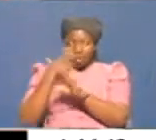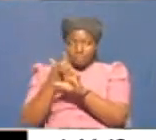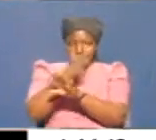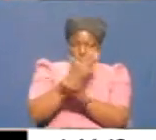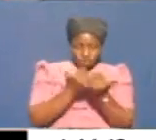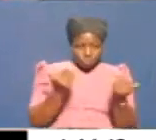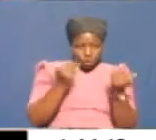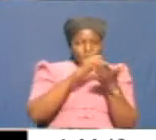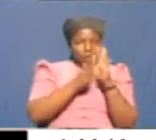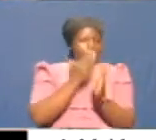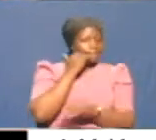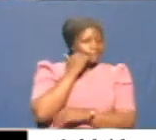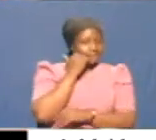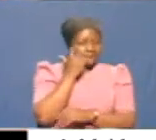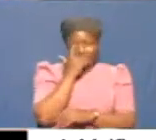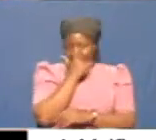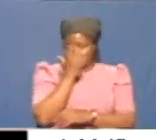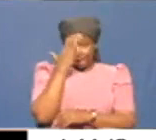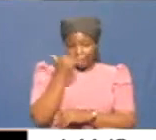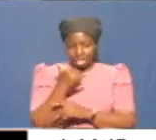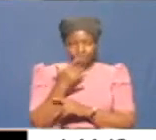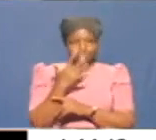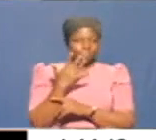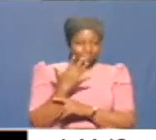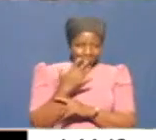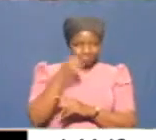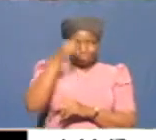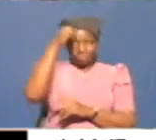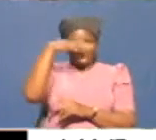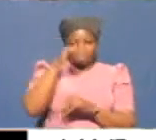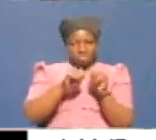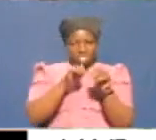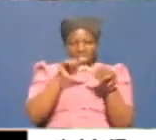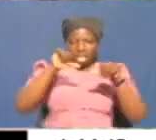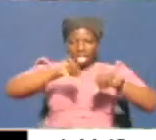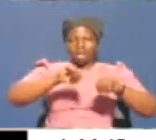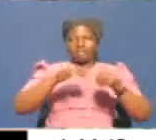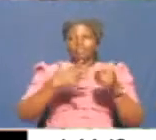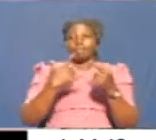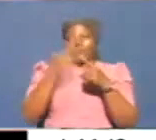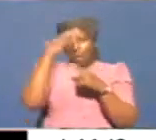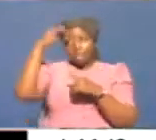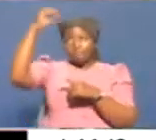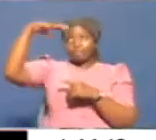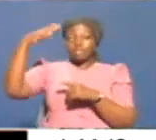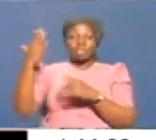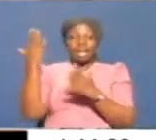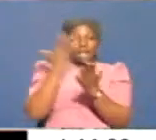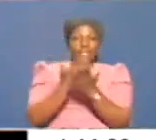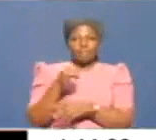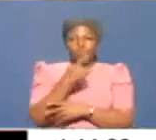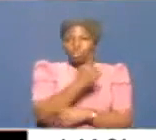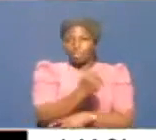juu ya mataa kwa sababu stima bado haijafika hapa. Each biogas system will be constructed at a cost of